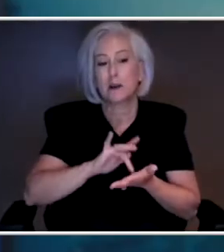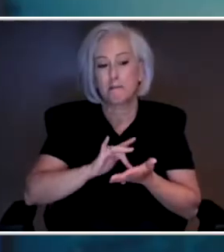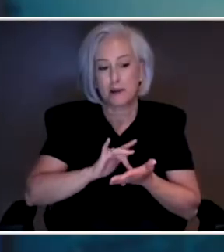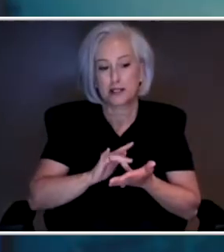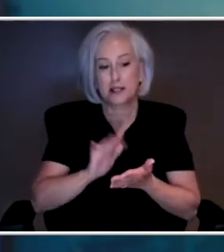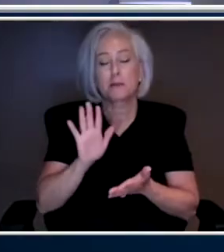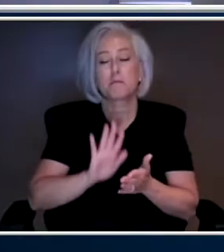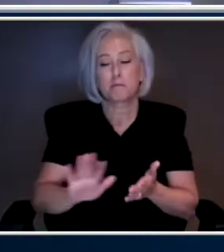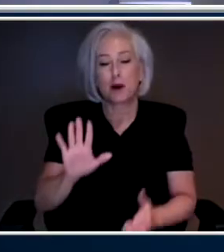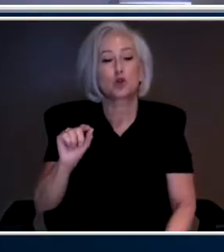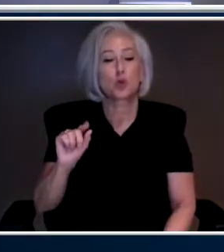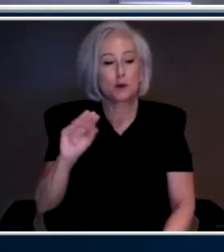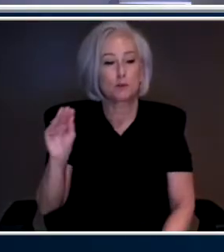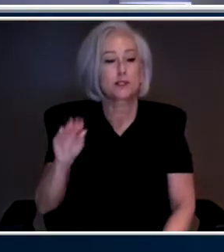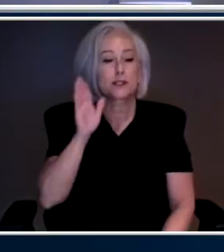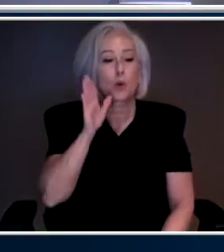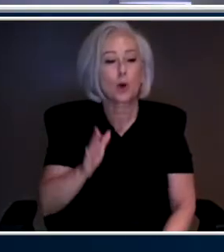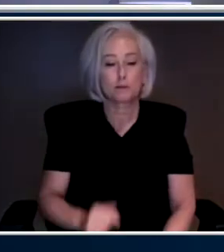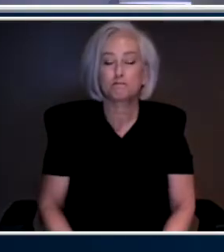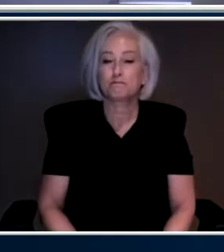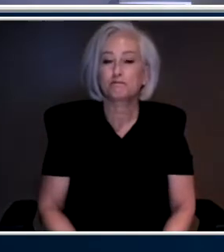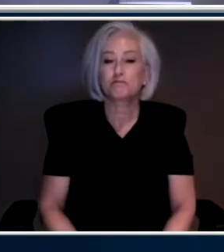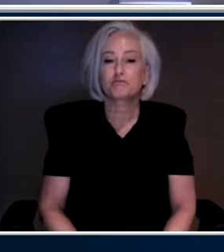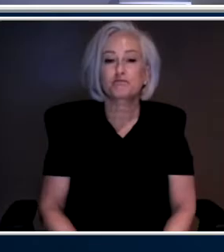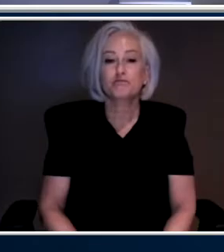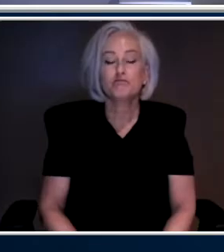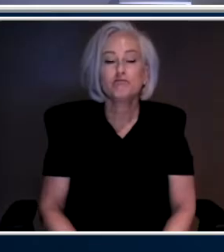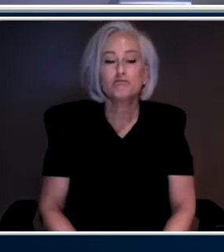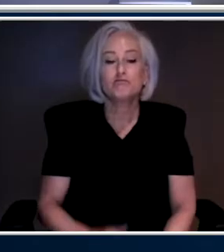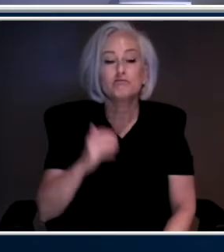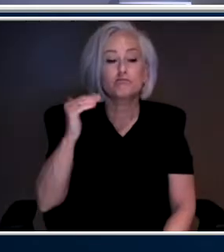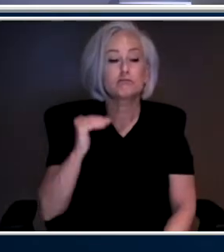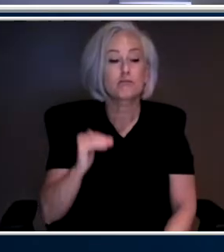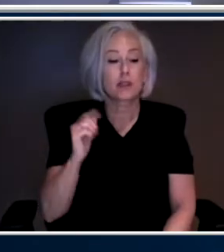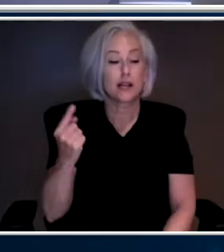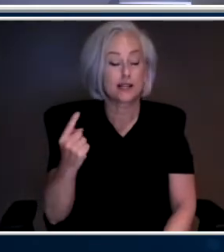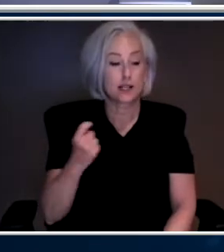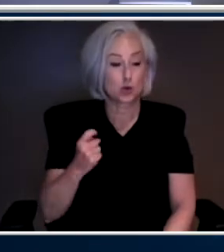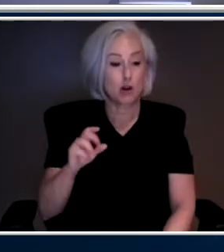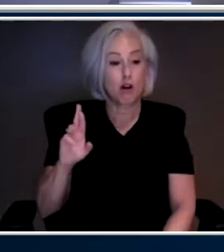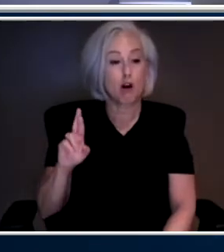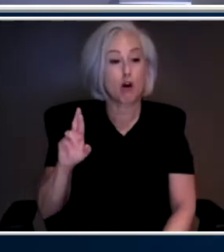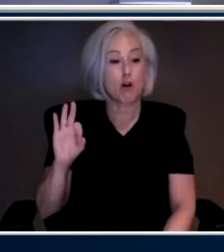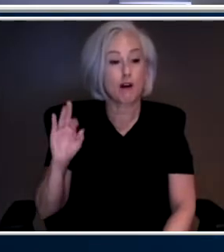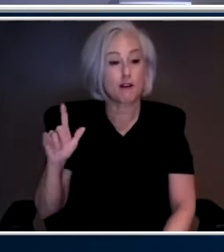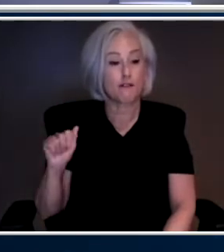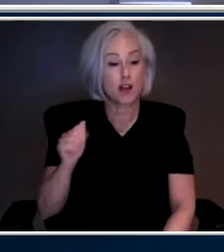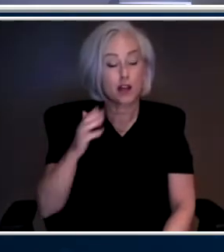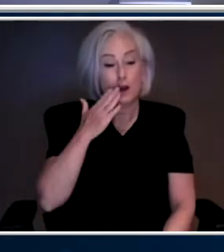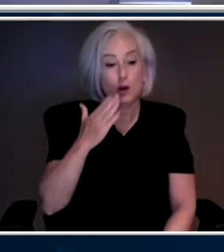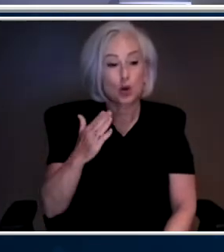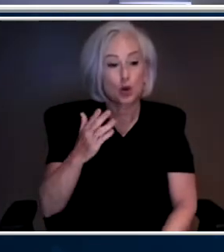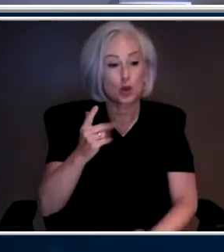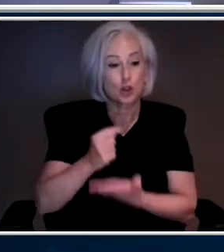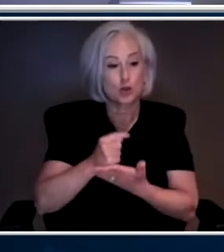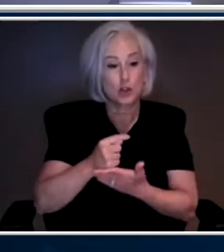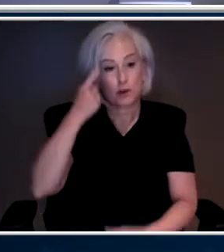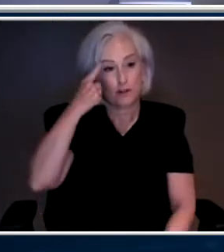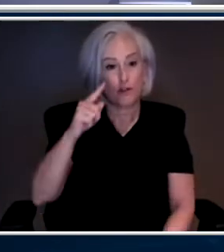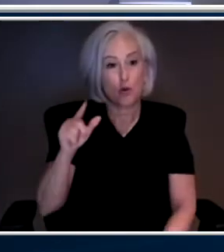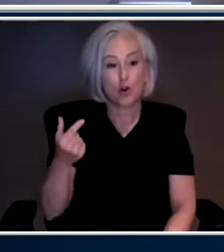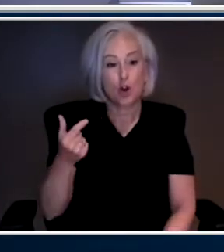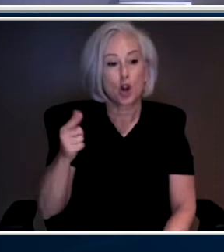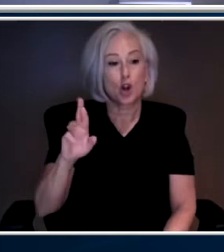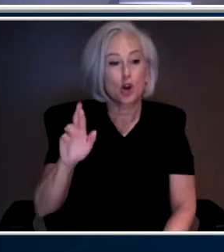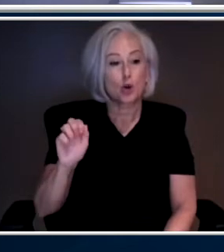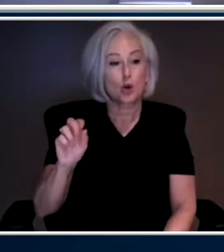needing it. Mary Jane wants to know, would this procedure be a good treatment for someone with Graves' disease?